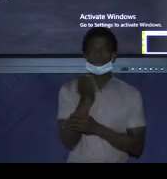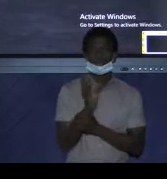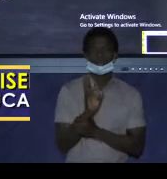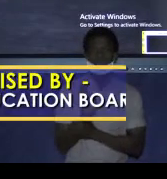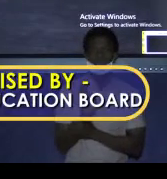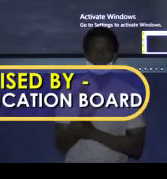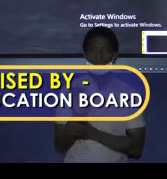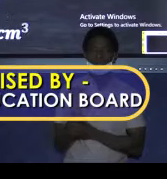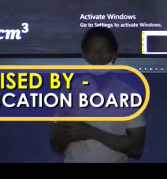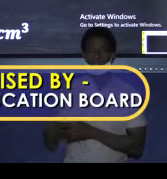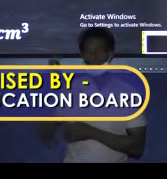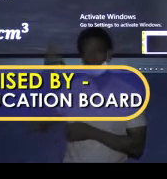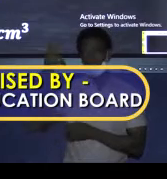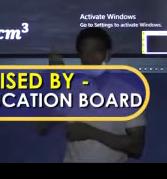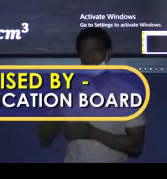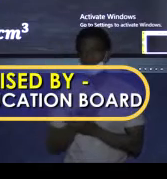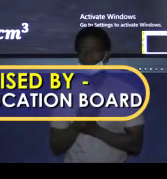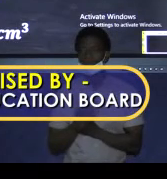905.17 centimeter cubes. Let's check.